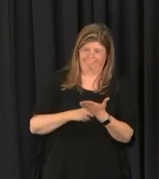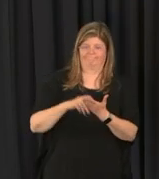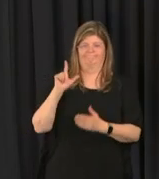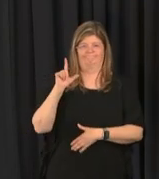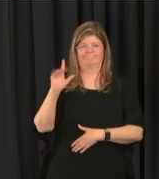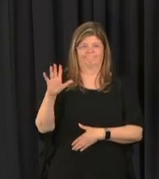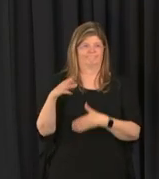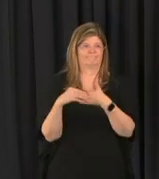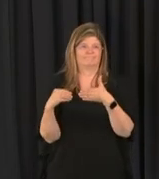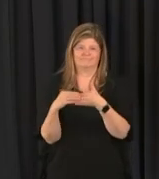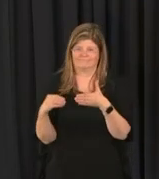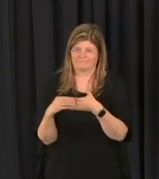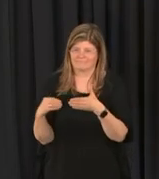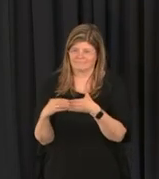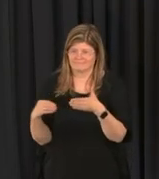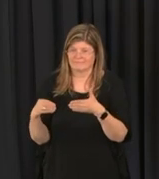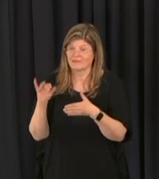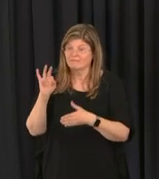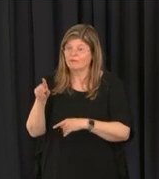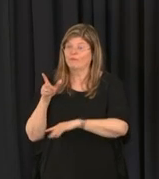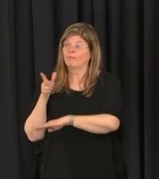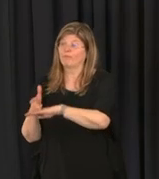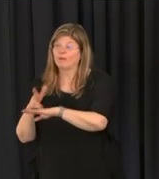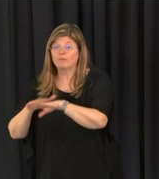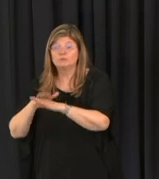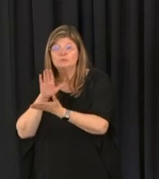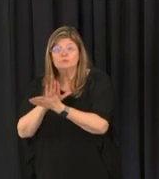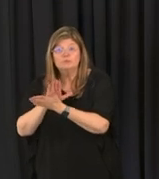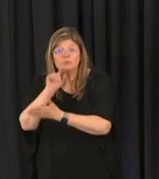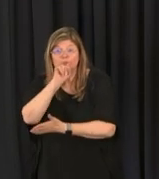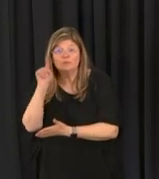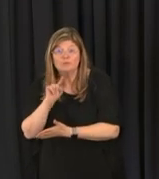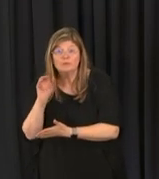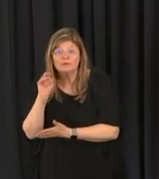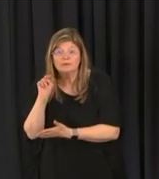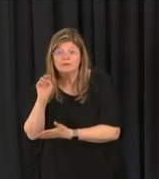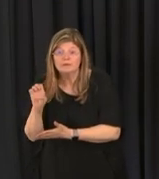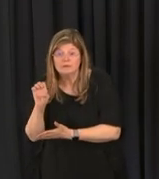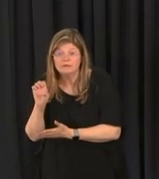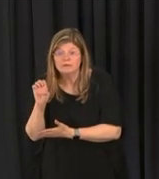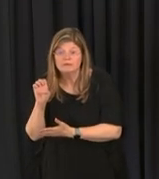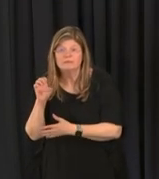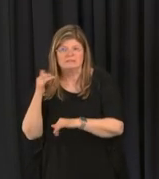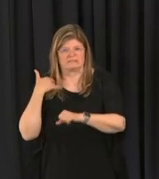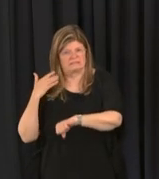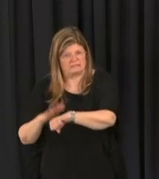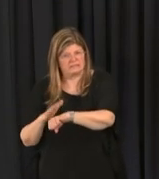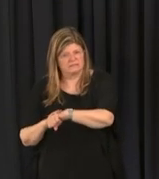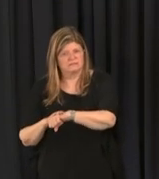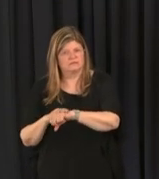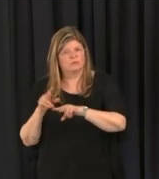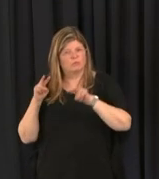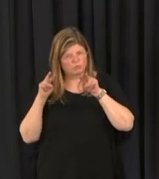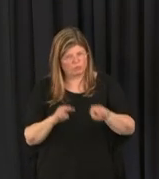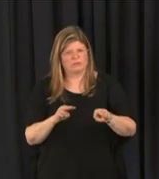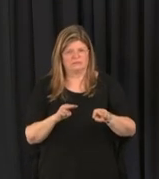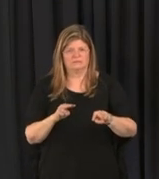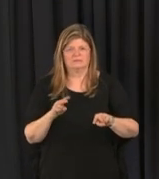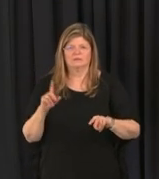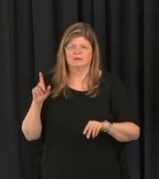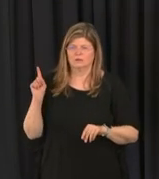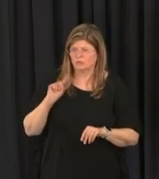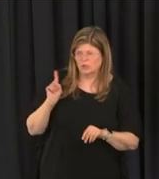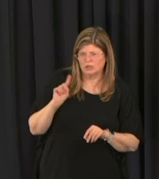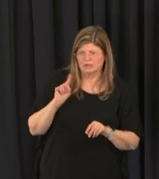zones. And let me just give you also a reference of what types